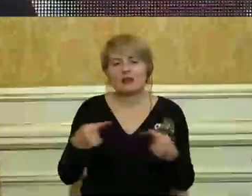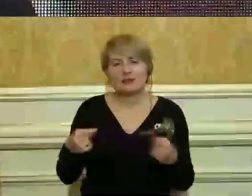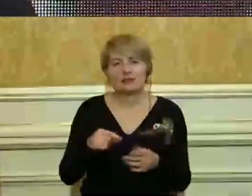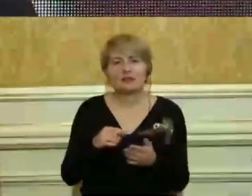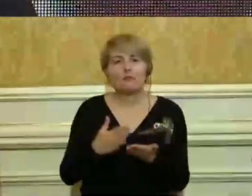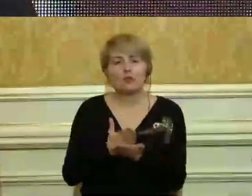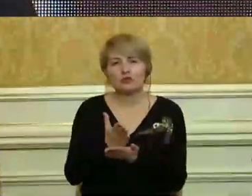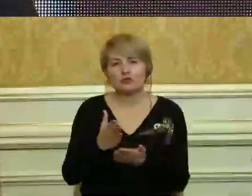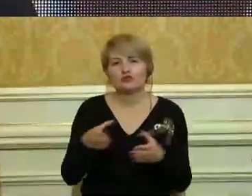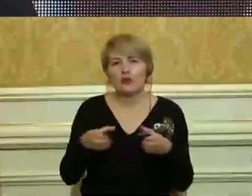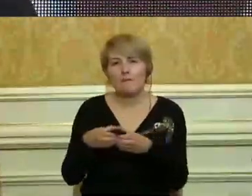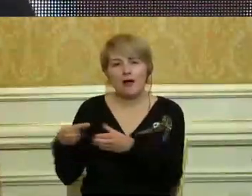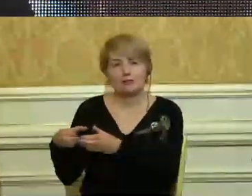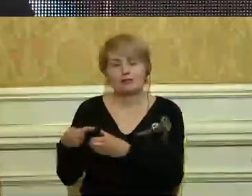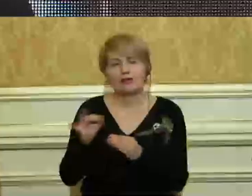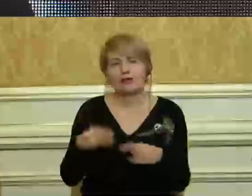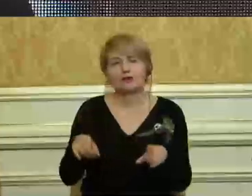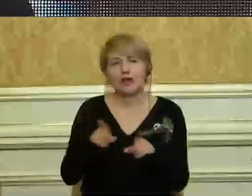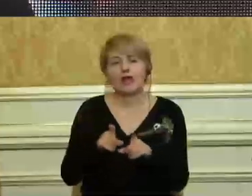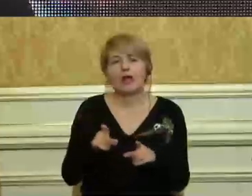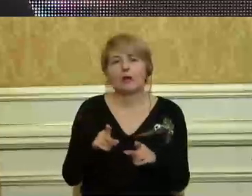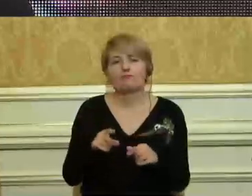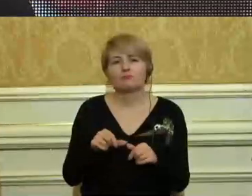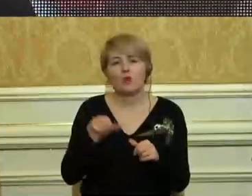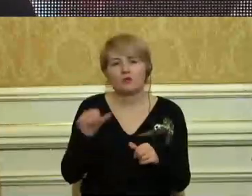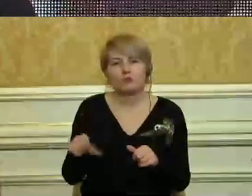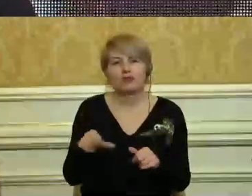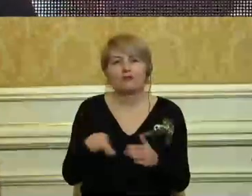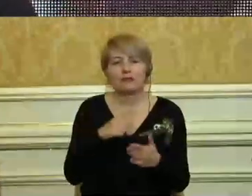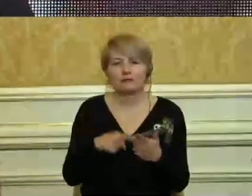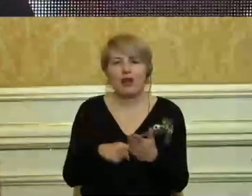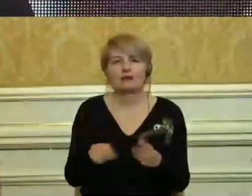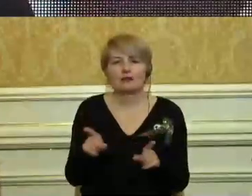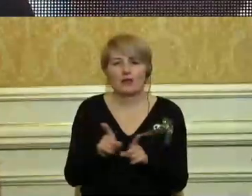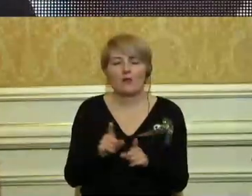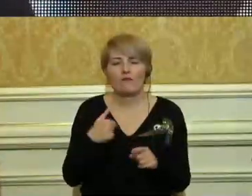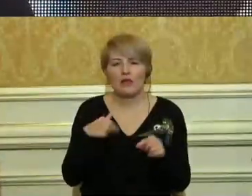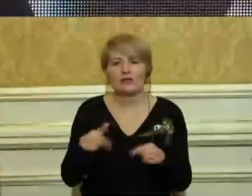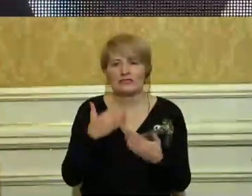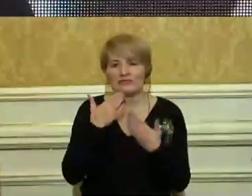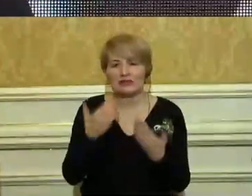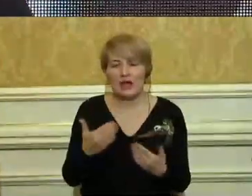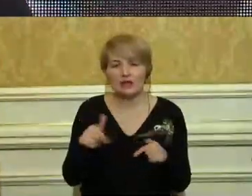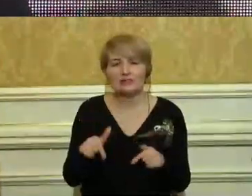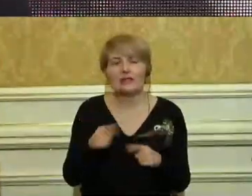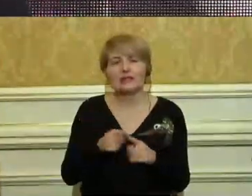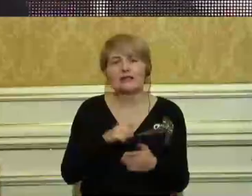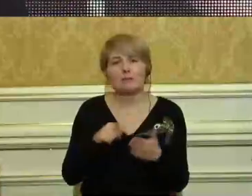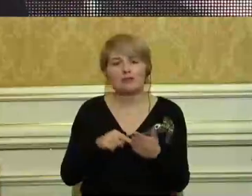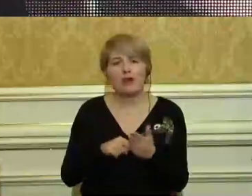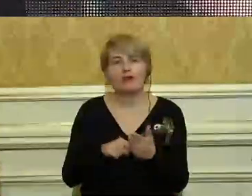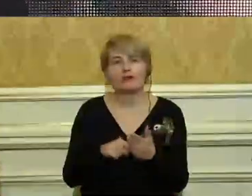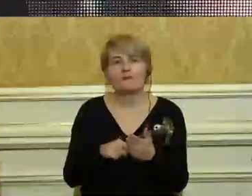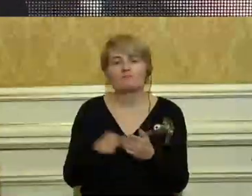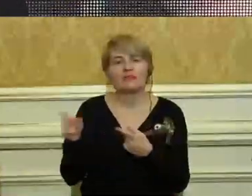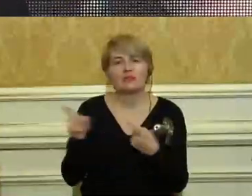the issue that also I was addressed here. But also the issue of political participation of women and